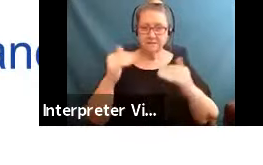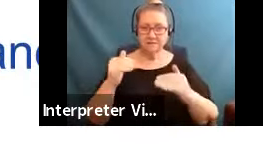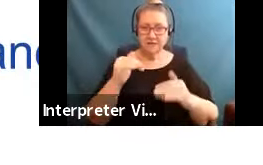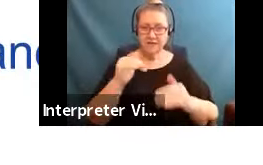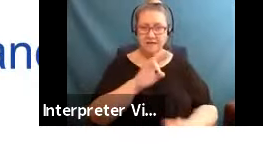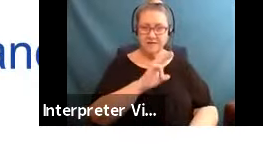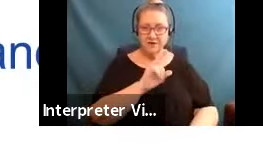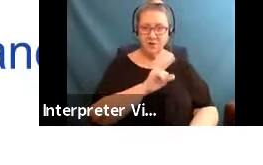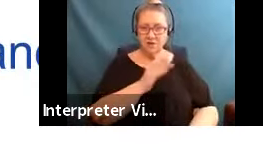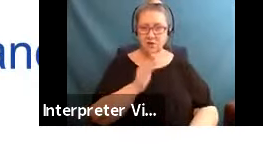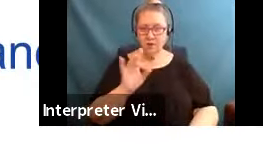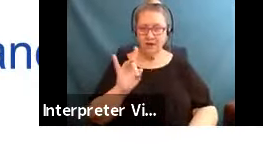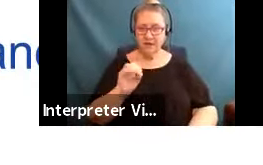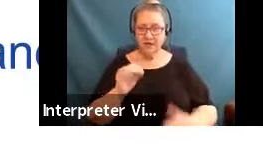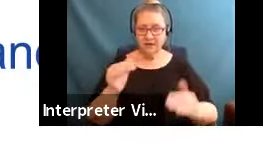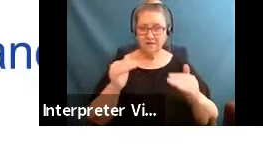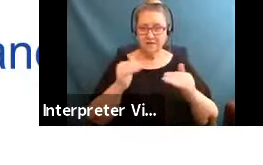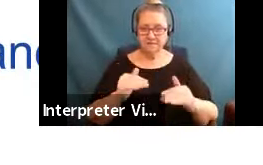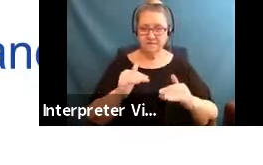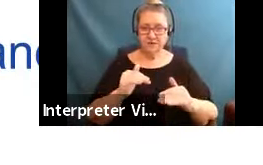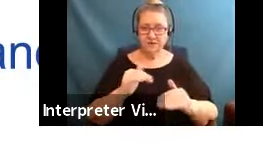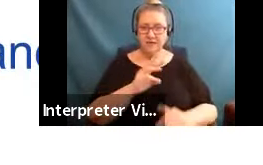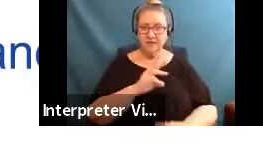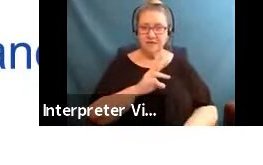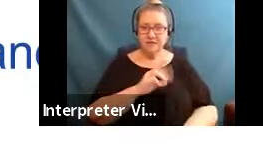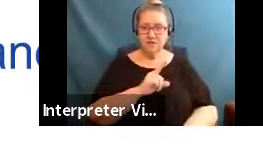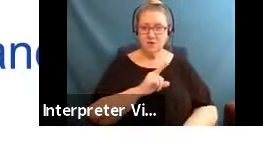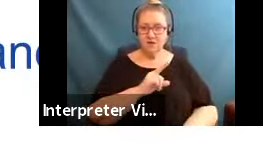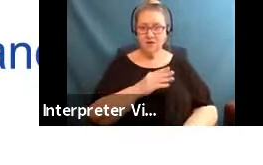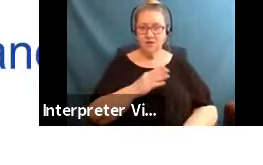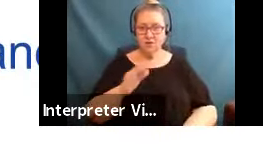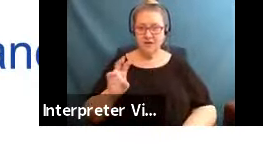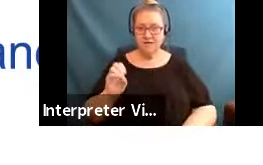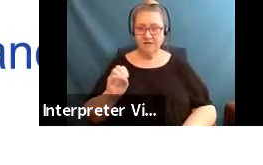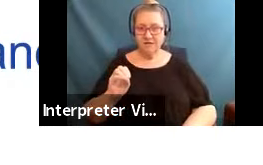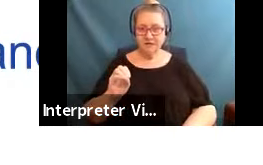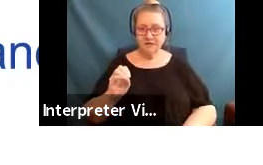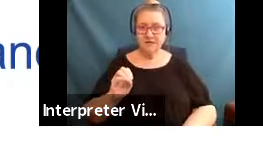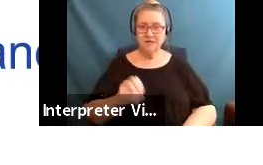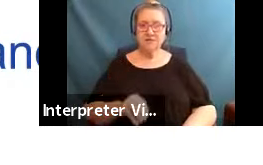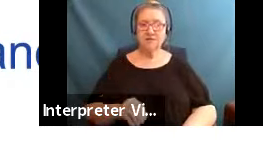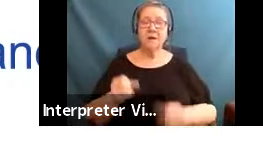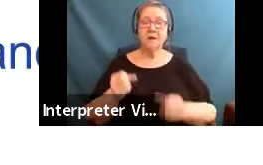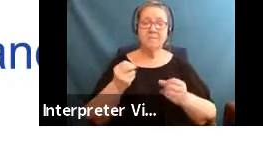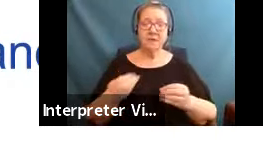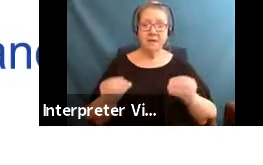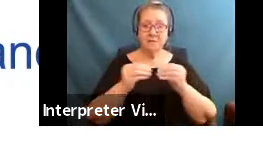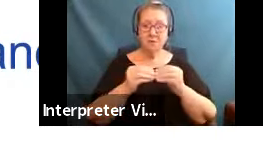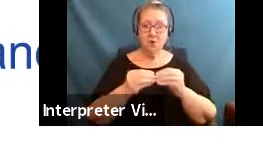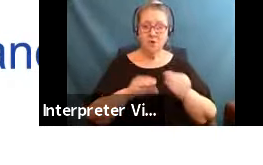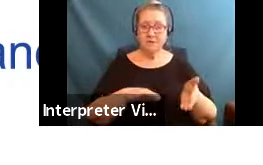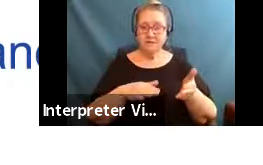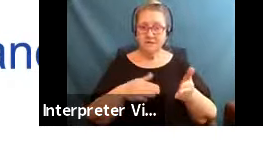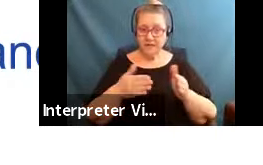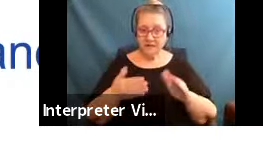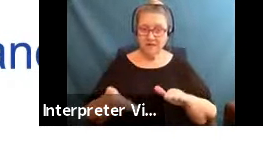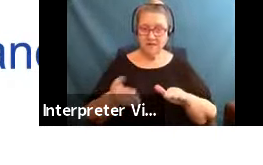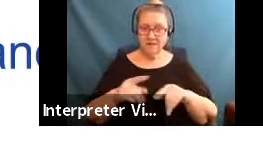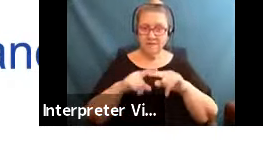to 80, and then below that 61 to 70-year-olds. So much more dramatic deaths as far as who